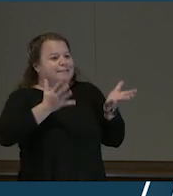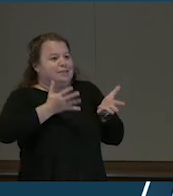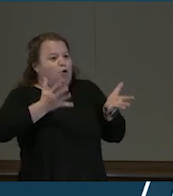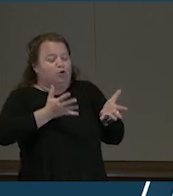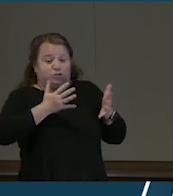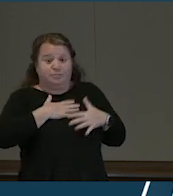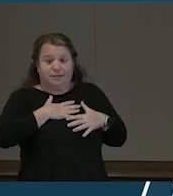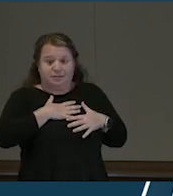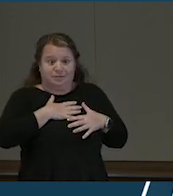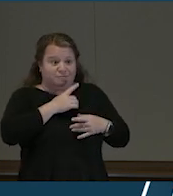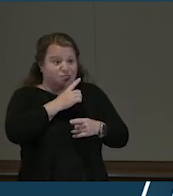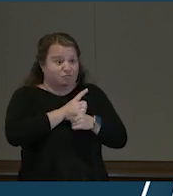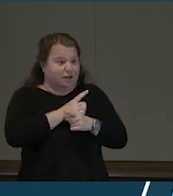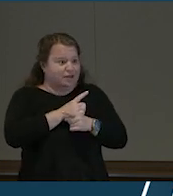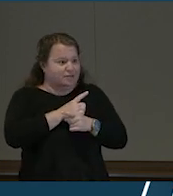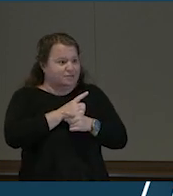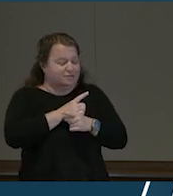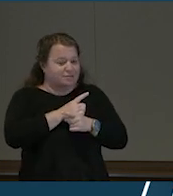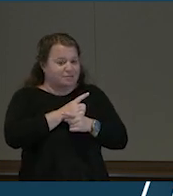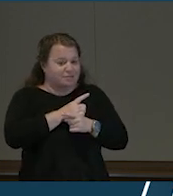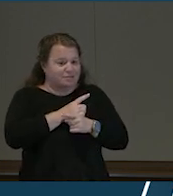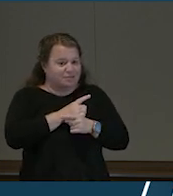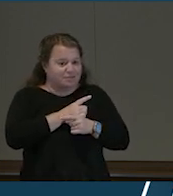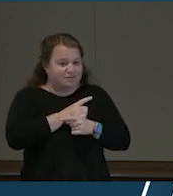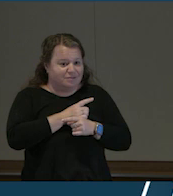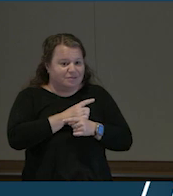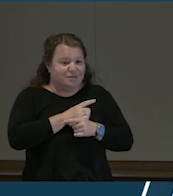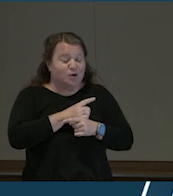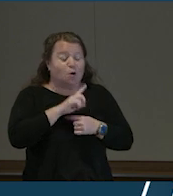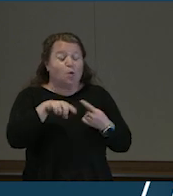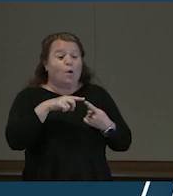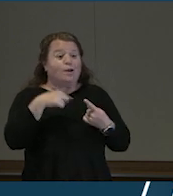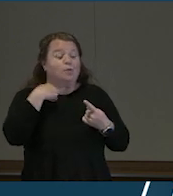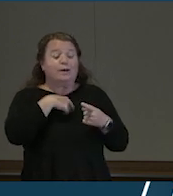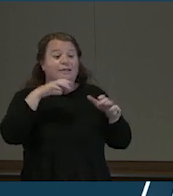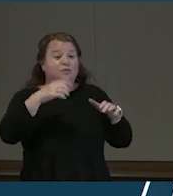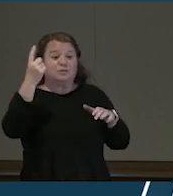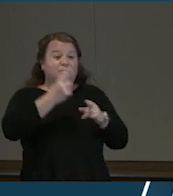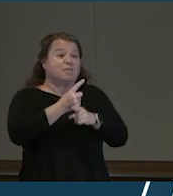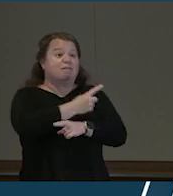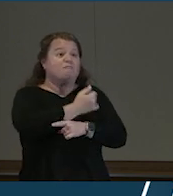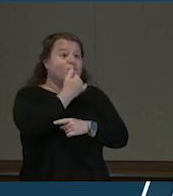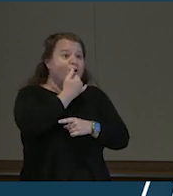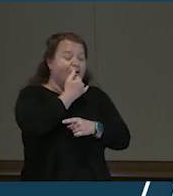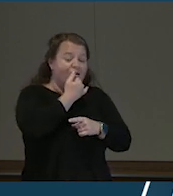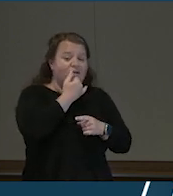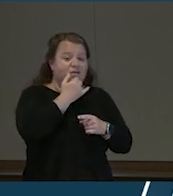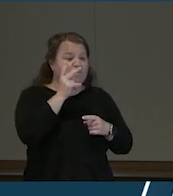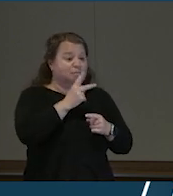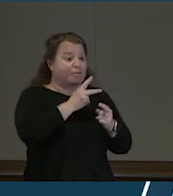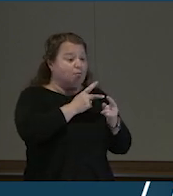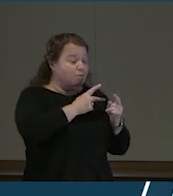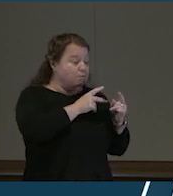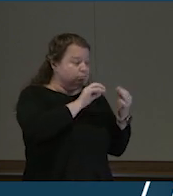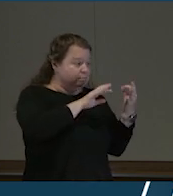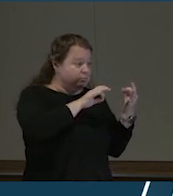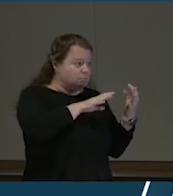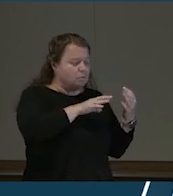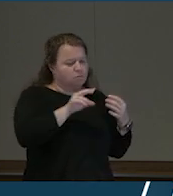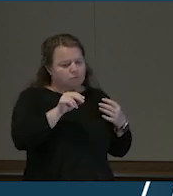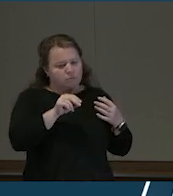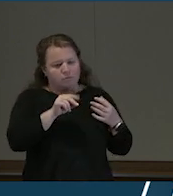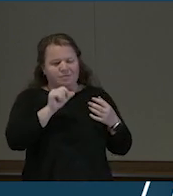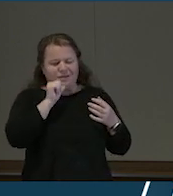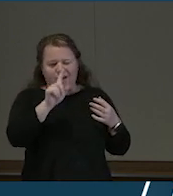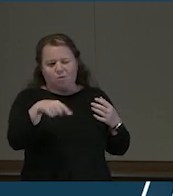right? Do you only want to be addressed when you do something wrong? No. You want that positive feedback from your